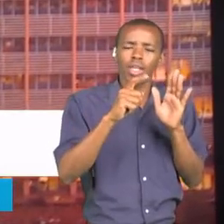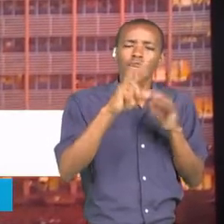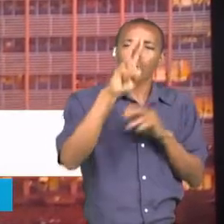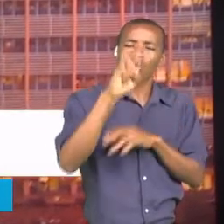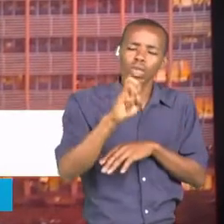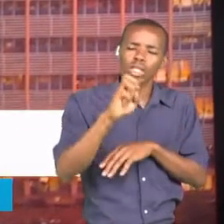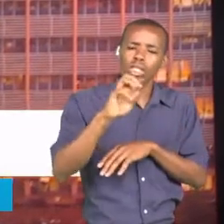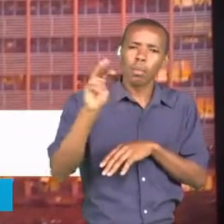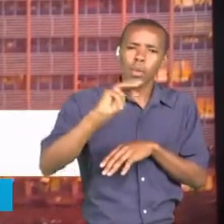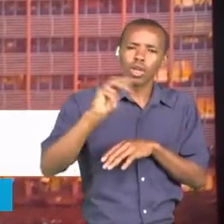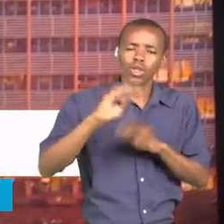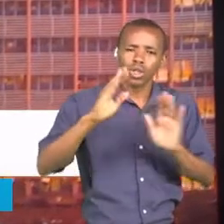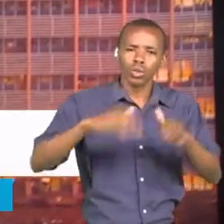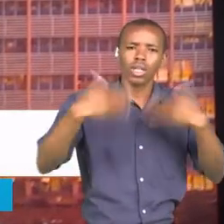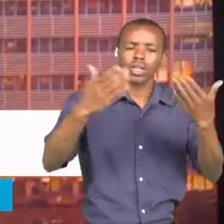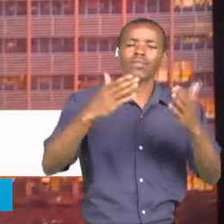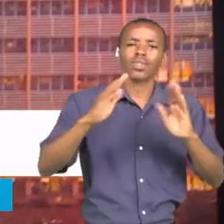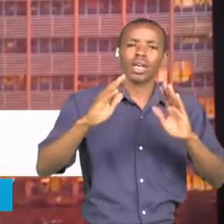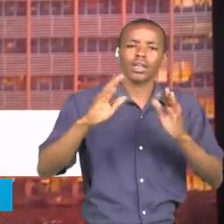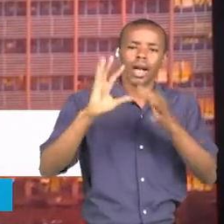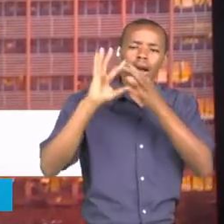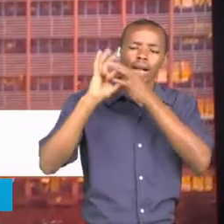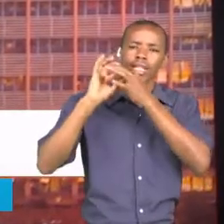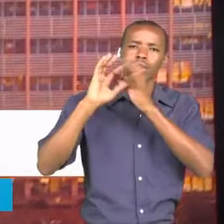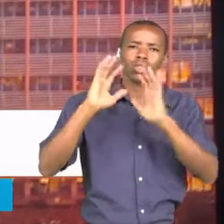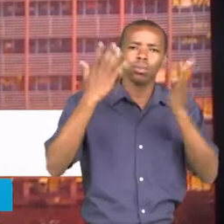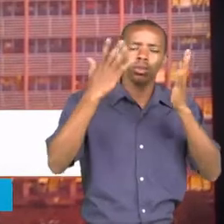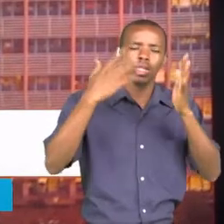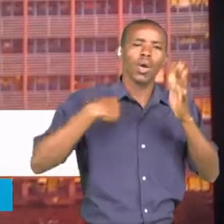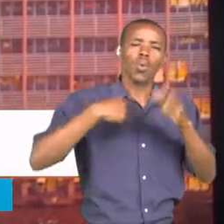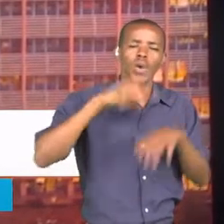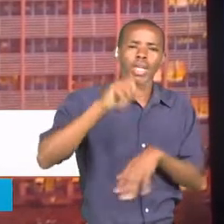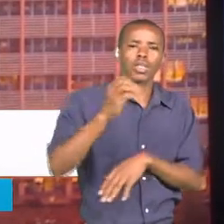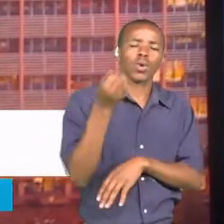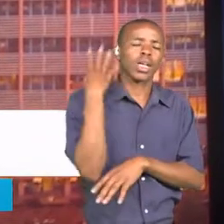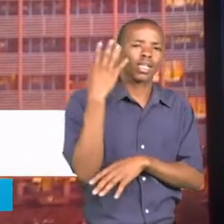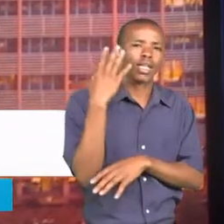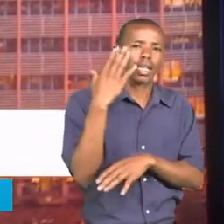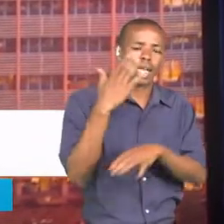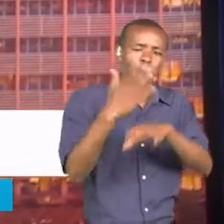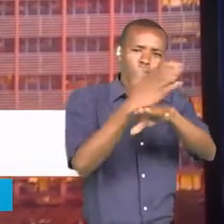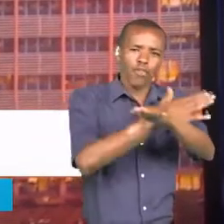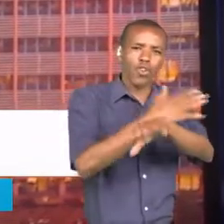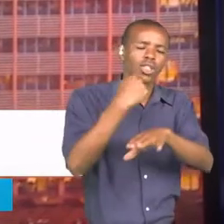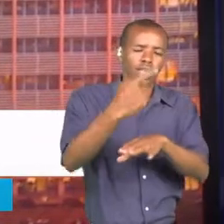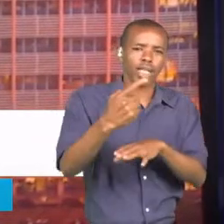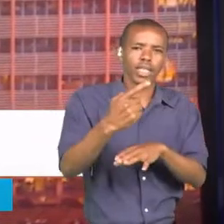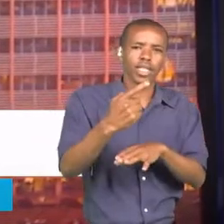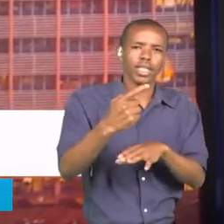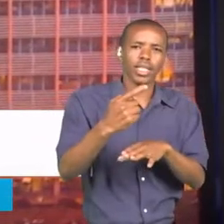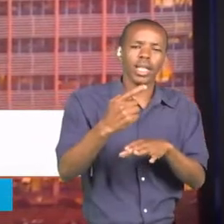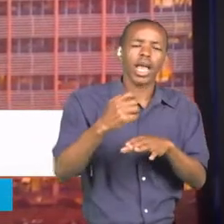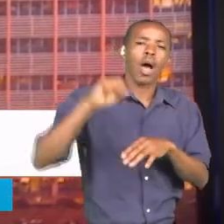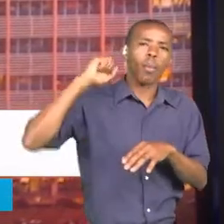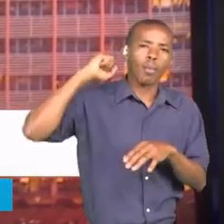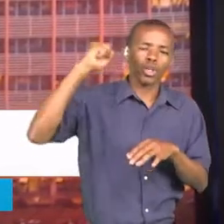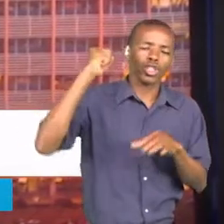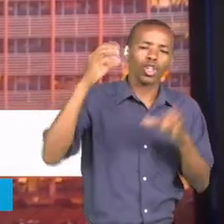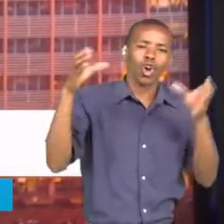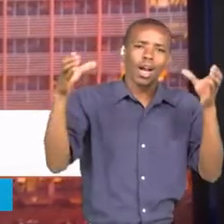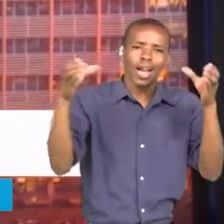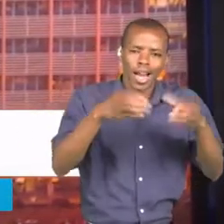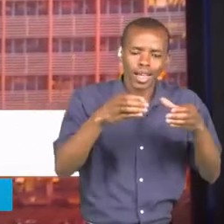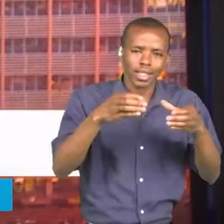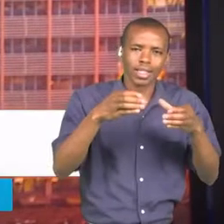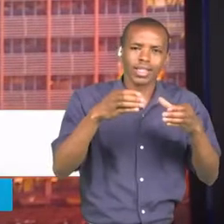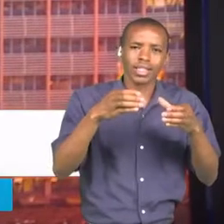million shillings for a cultural festival. Sure. Right? So we need to understand, and I said this before, that we have a political class that is